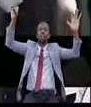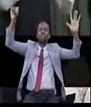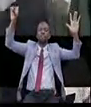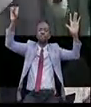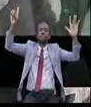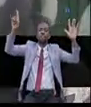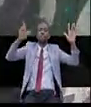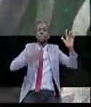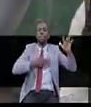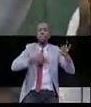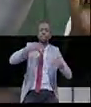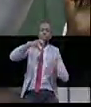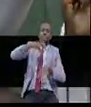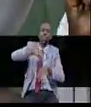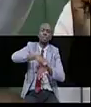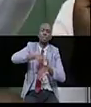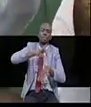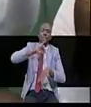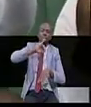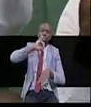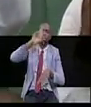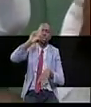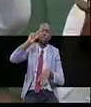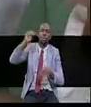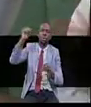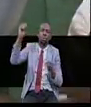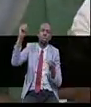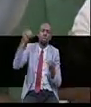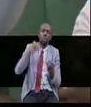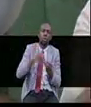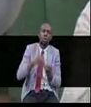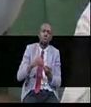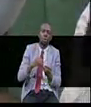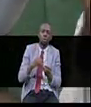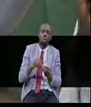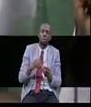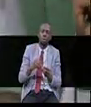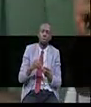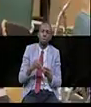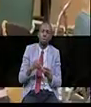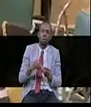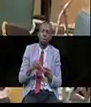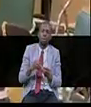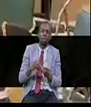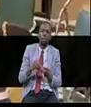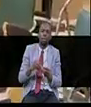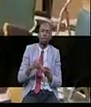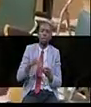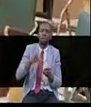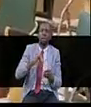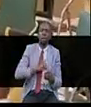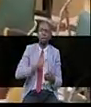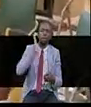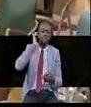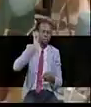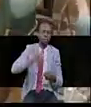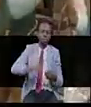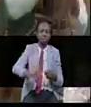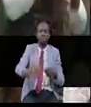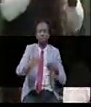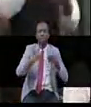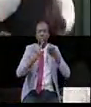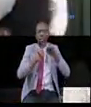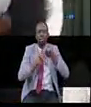surrendered and earth is no more, I'll still cling